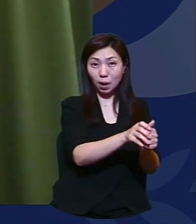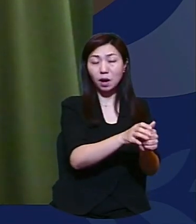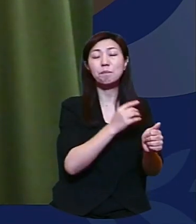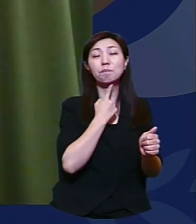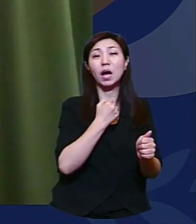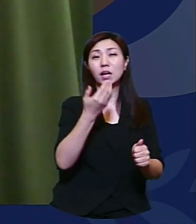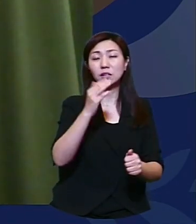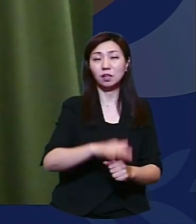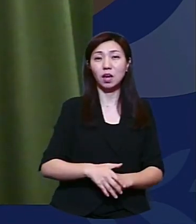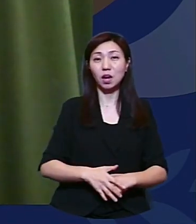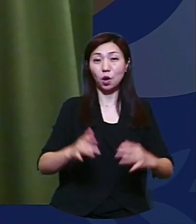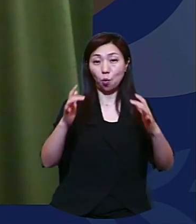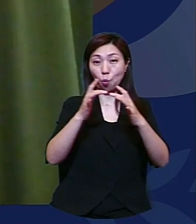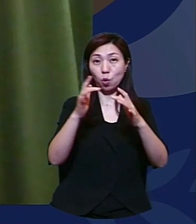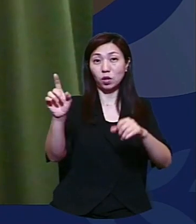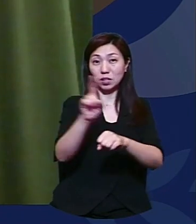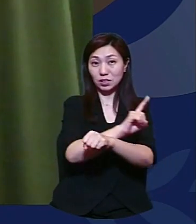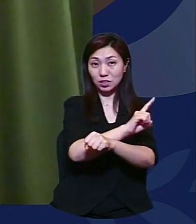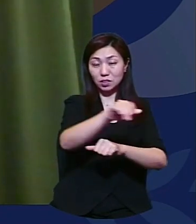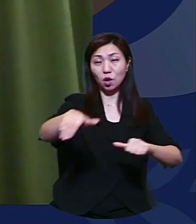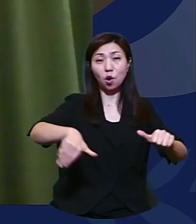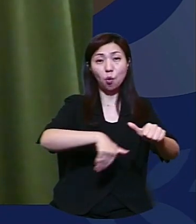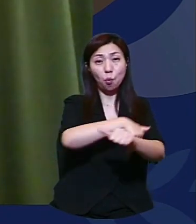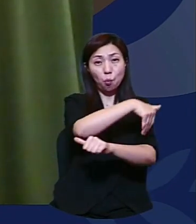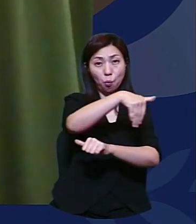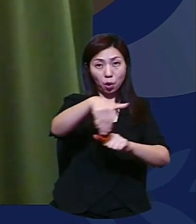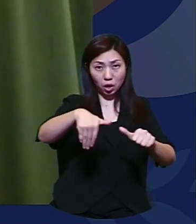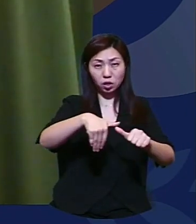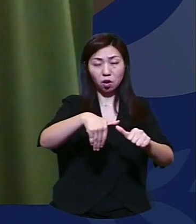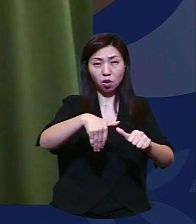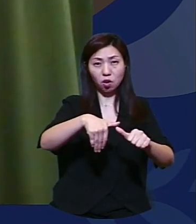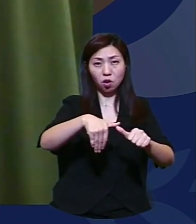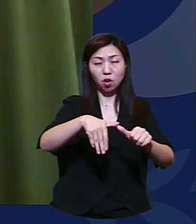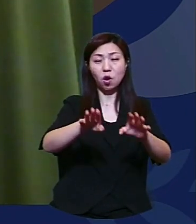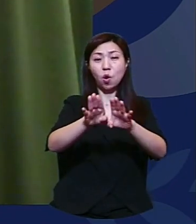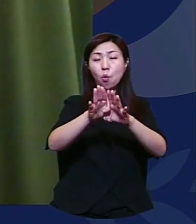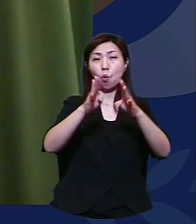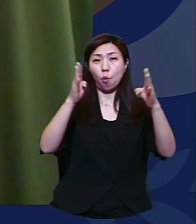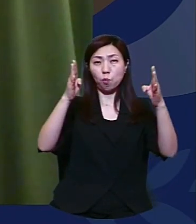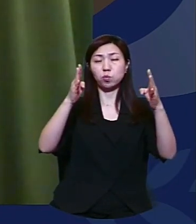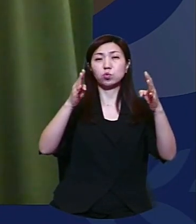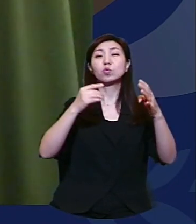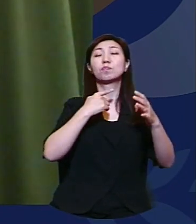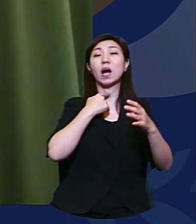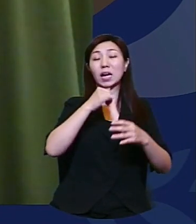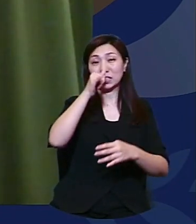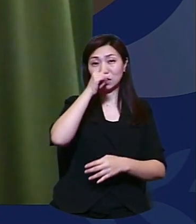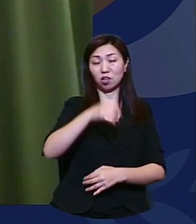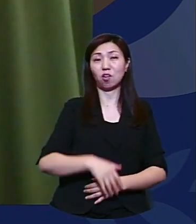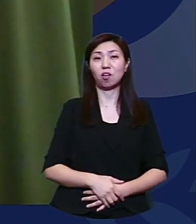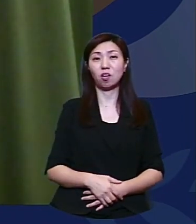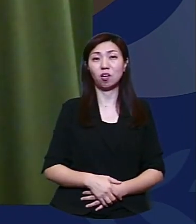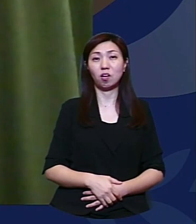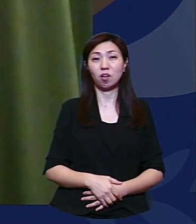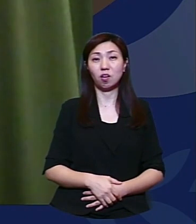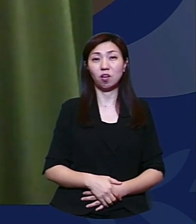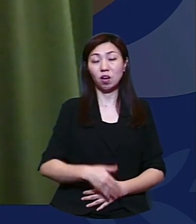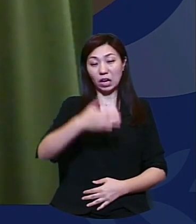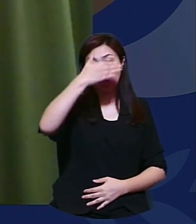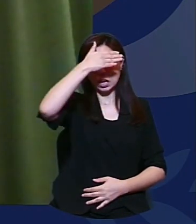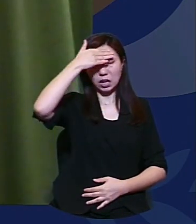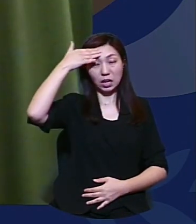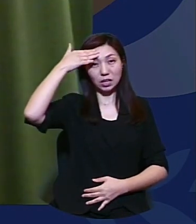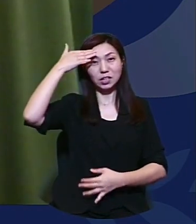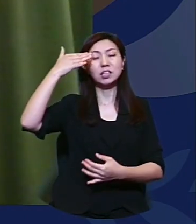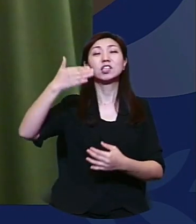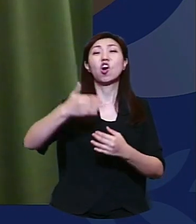digital tools, in this case, OpenStreetMap, for youth on the ground to map their communities, to put their communities